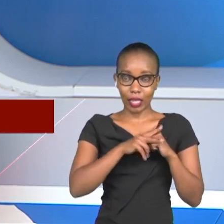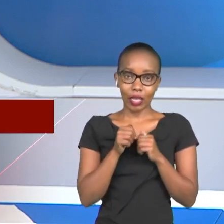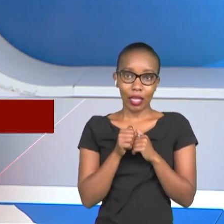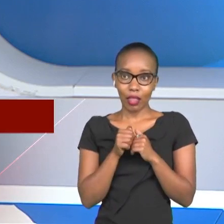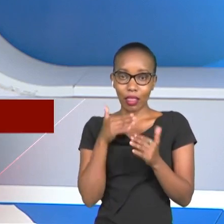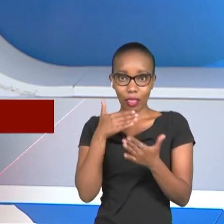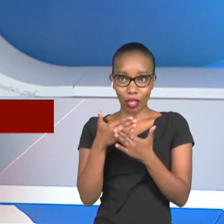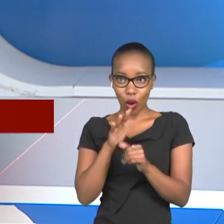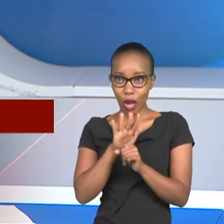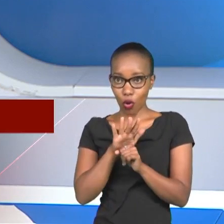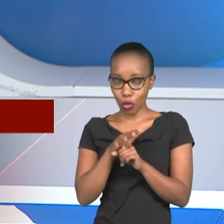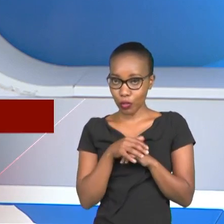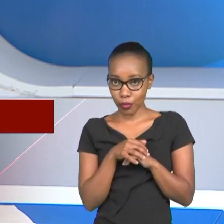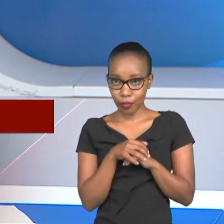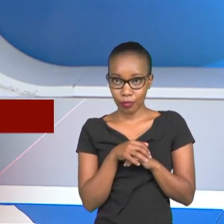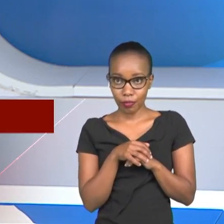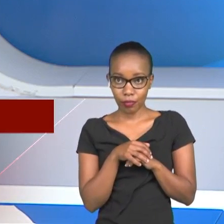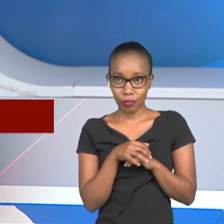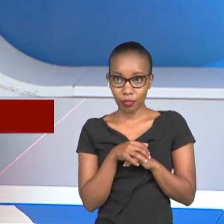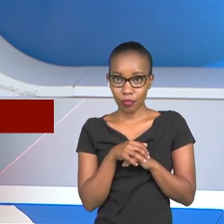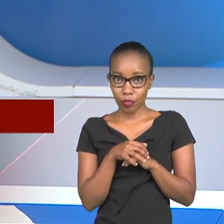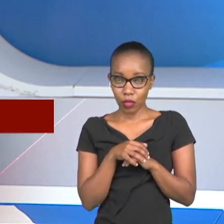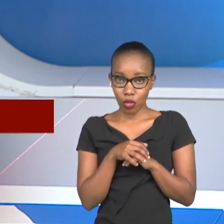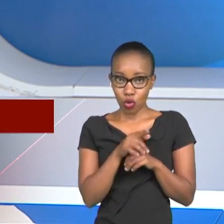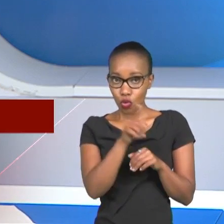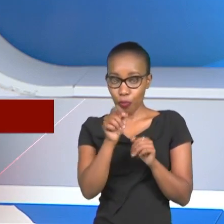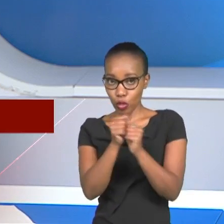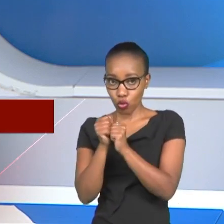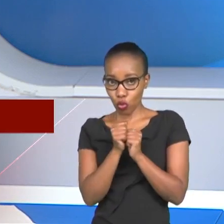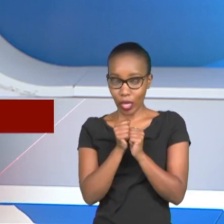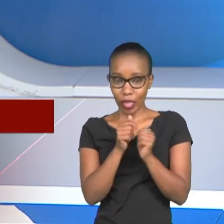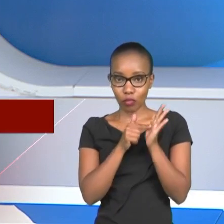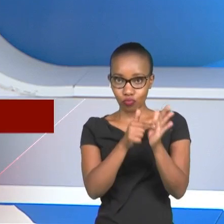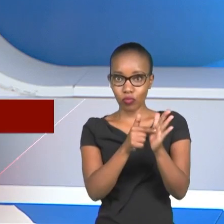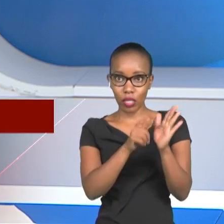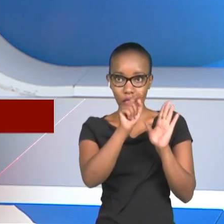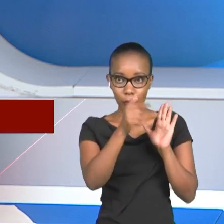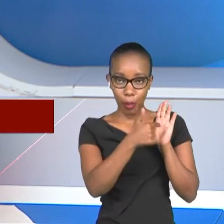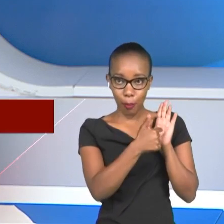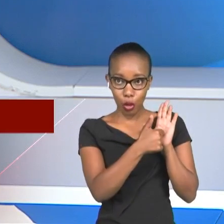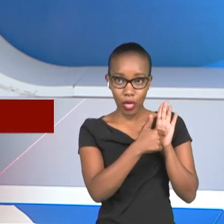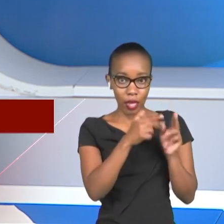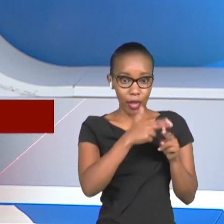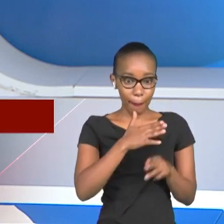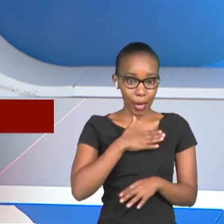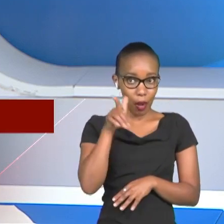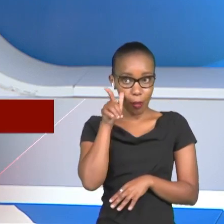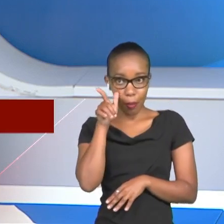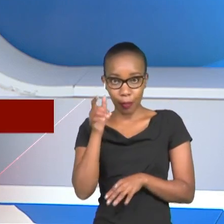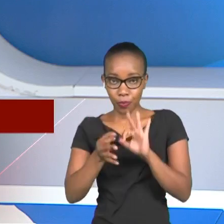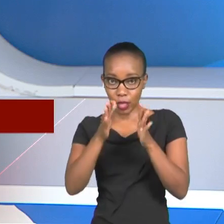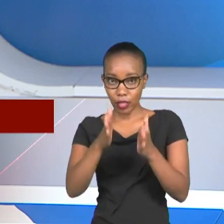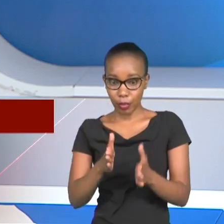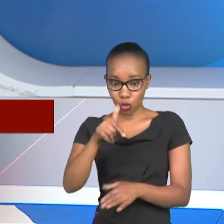you've walked and talked the journey together with us. The show is Tipping Point and you're just in time for it. I'm Lincoln Wambogo and our